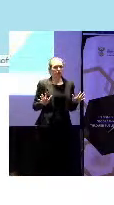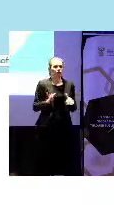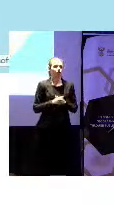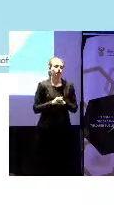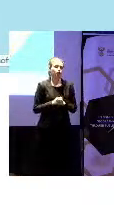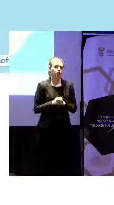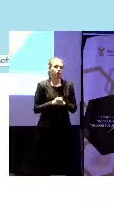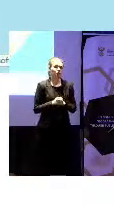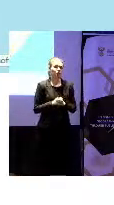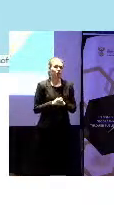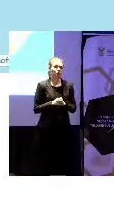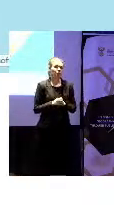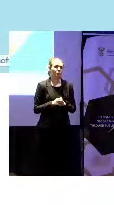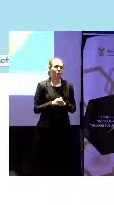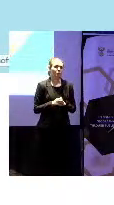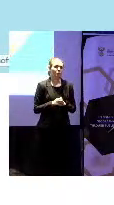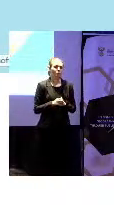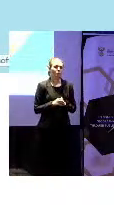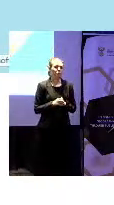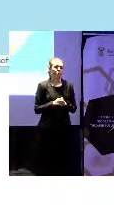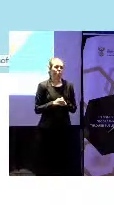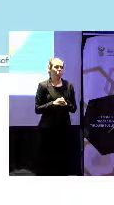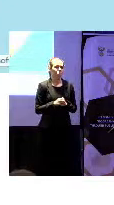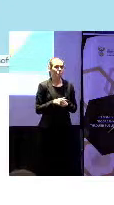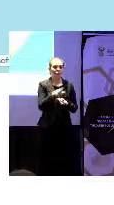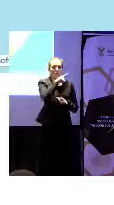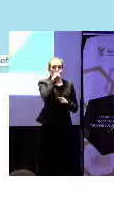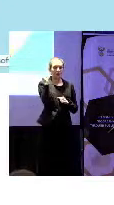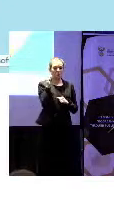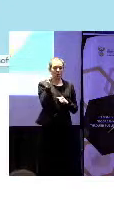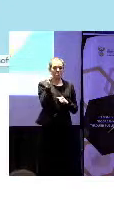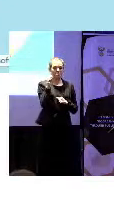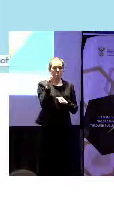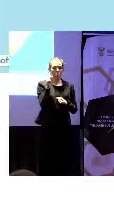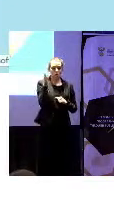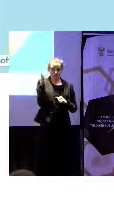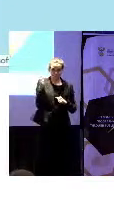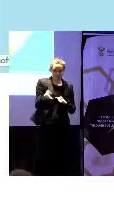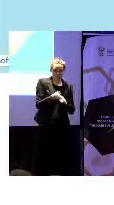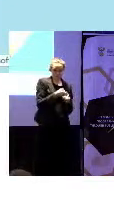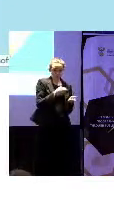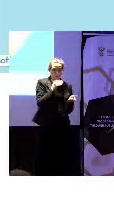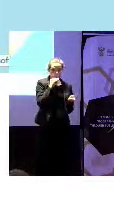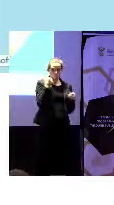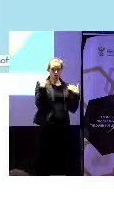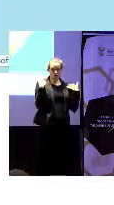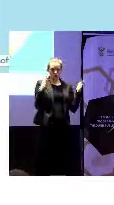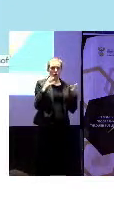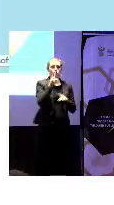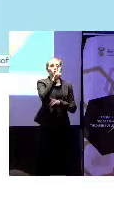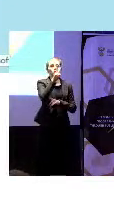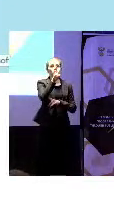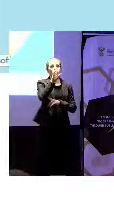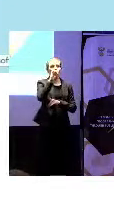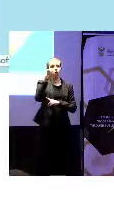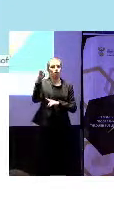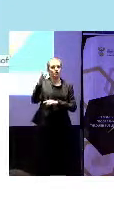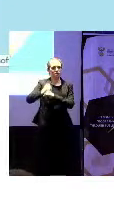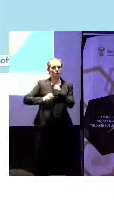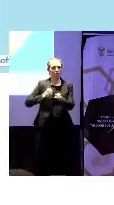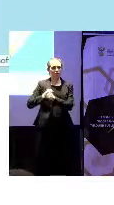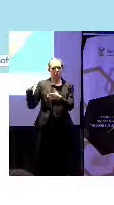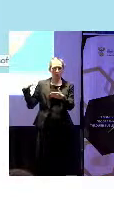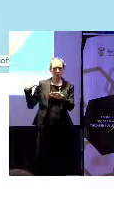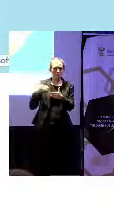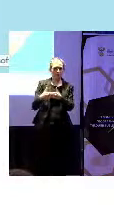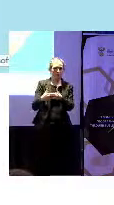inception. The names that are there, they start from as early as the year 2000. I think in total,